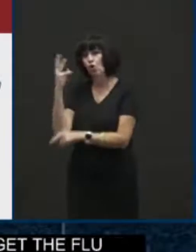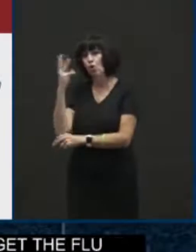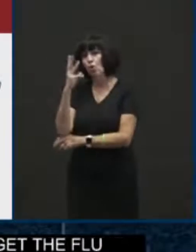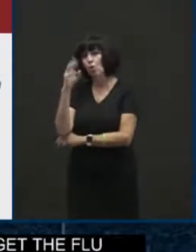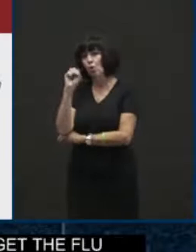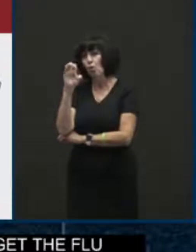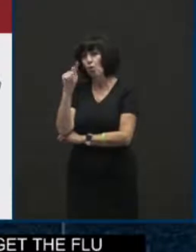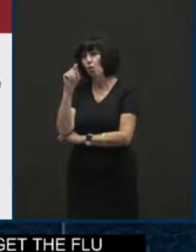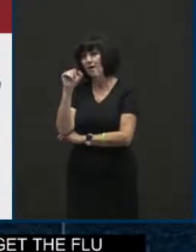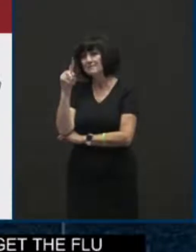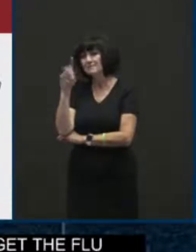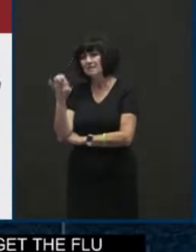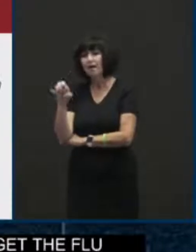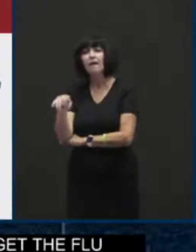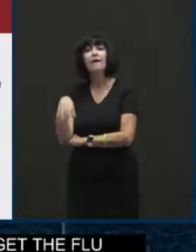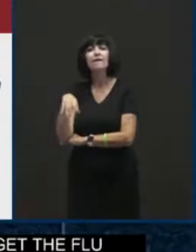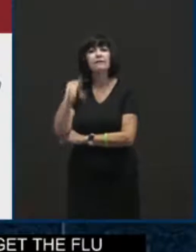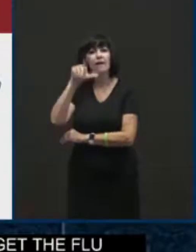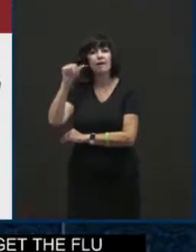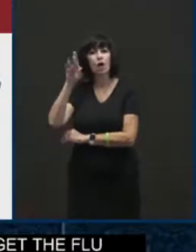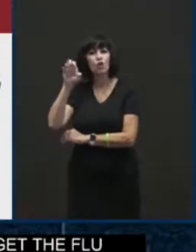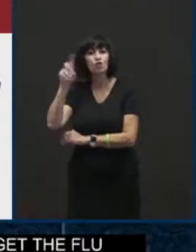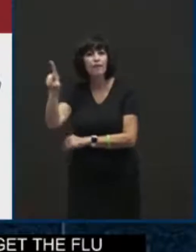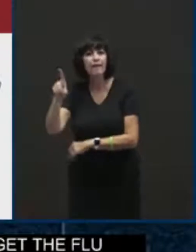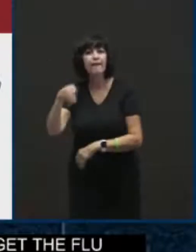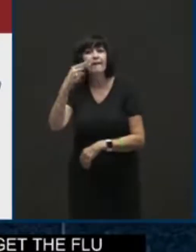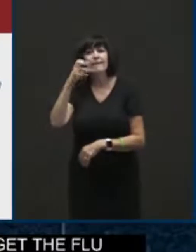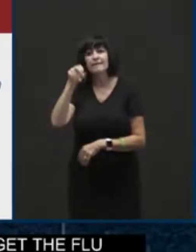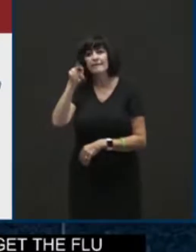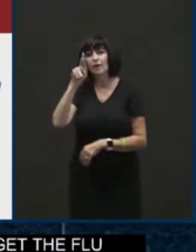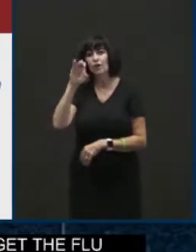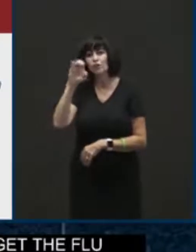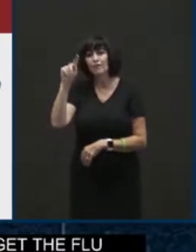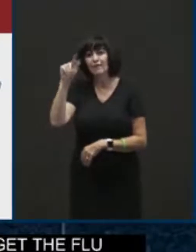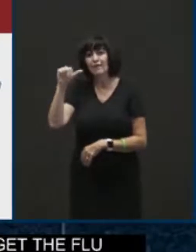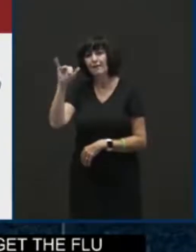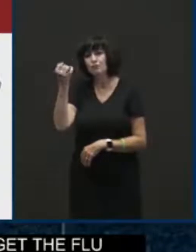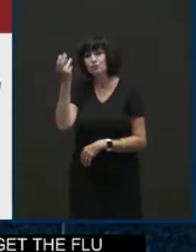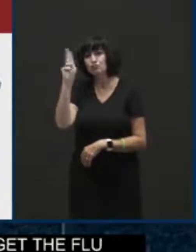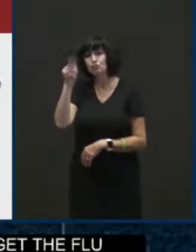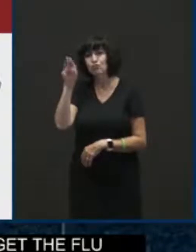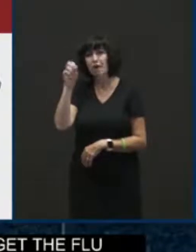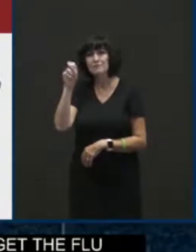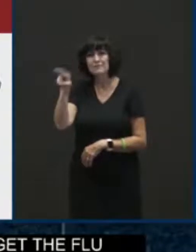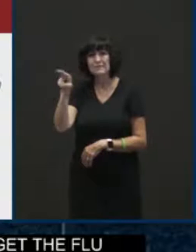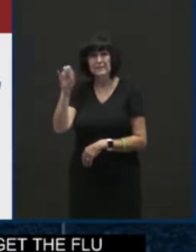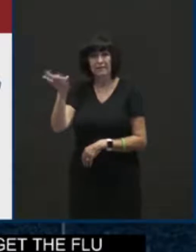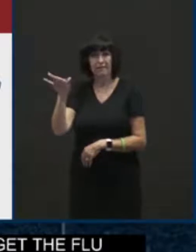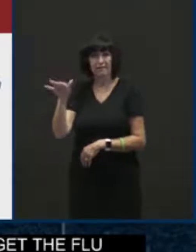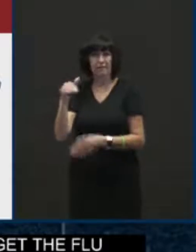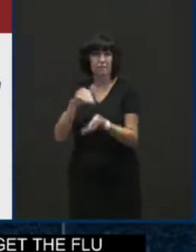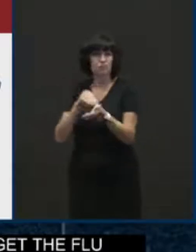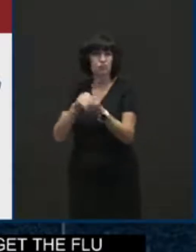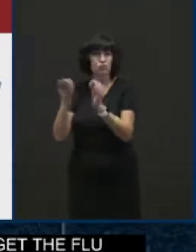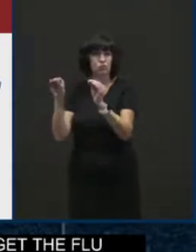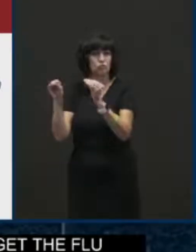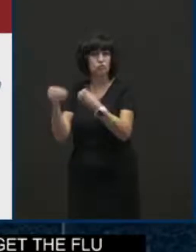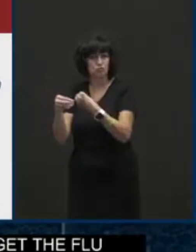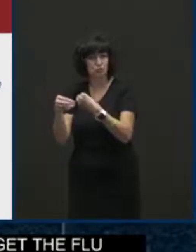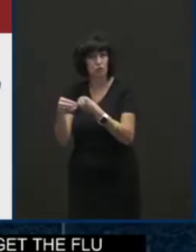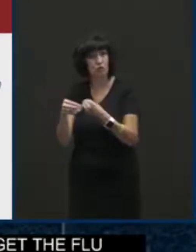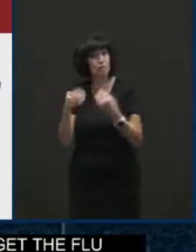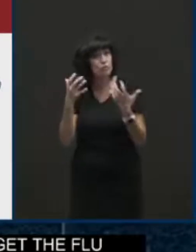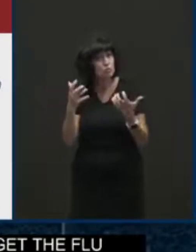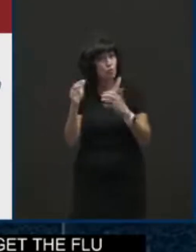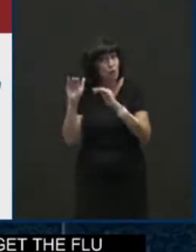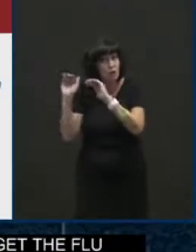La Red. All are places where you can get your flu shot, either at your annual physical, which I want to remind people, make